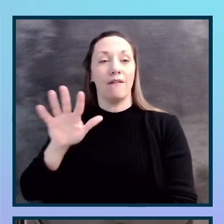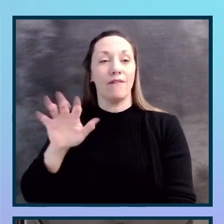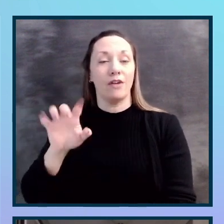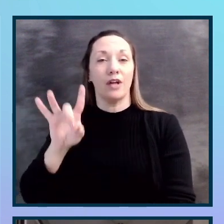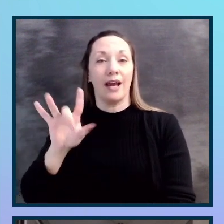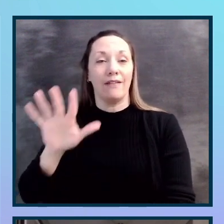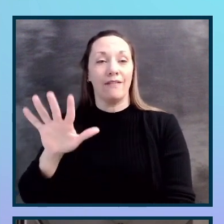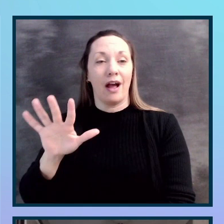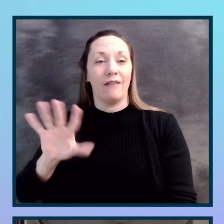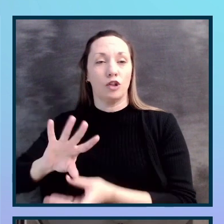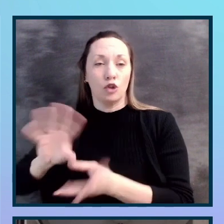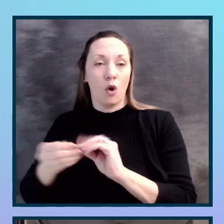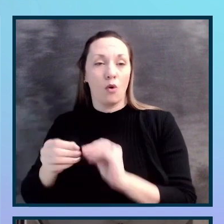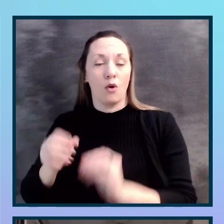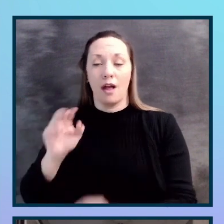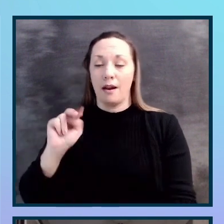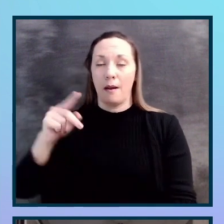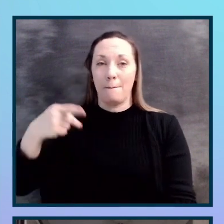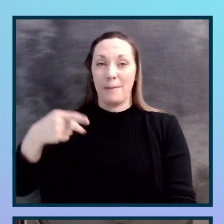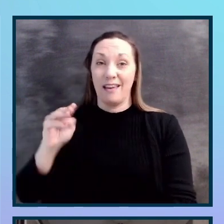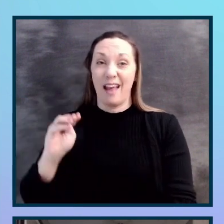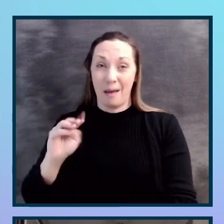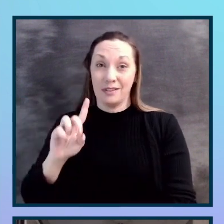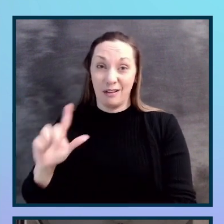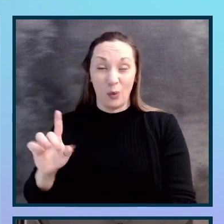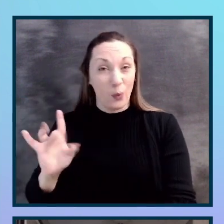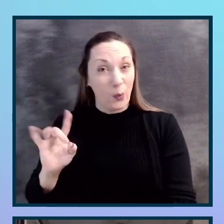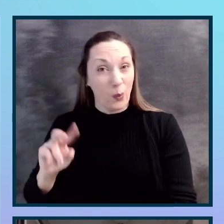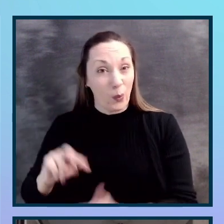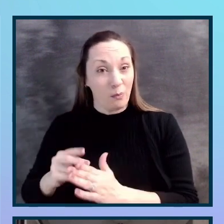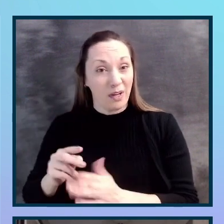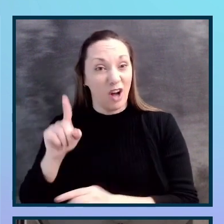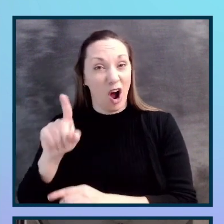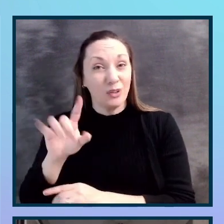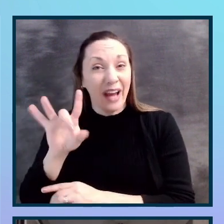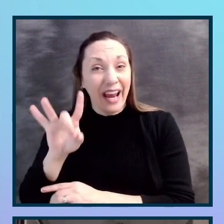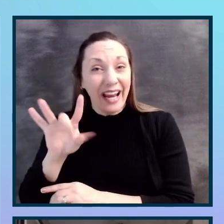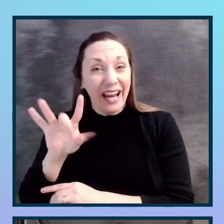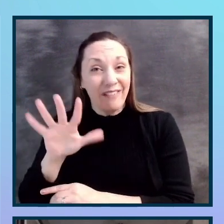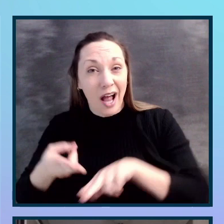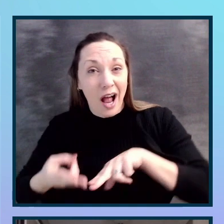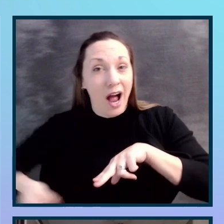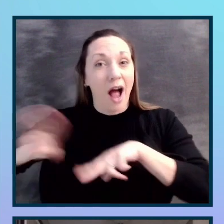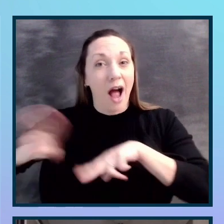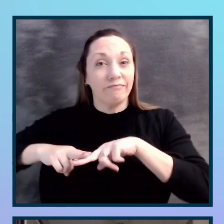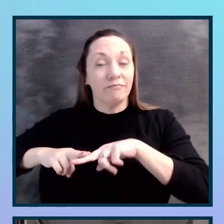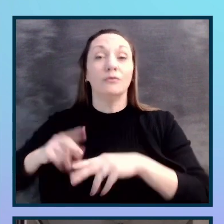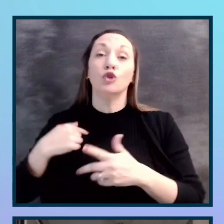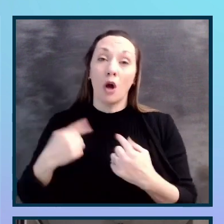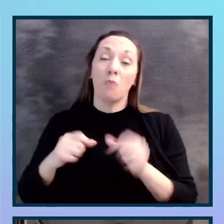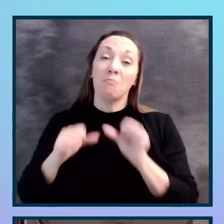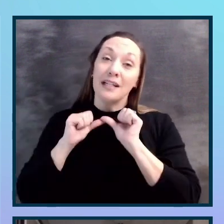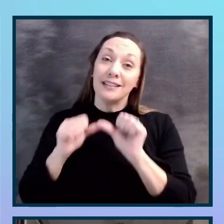463,763,585 total NPM downloads. That's an increase of 185%. So continuing our